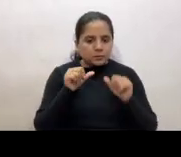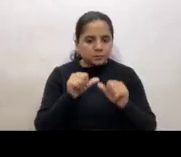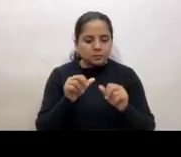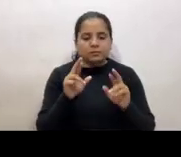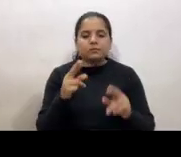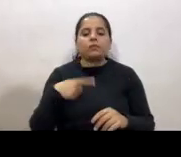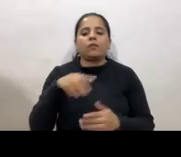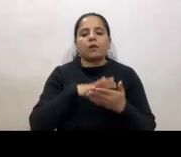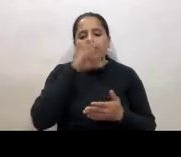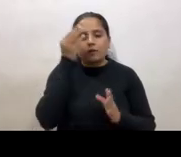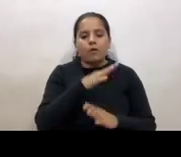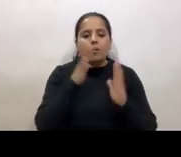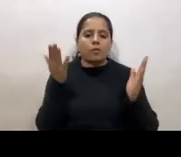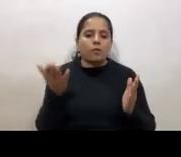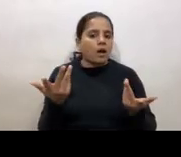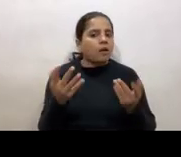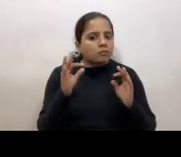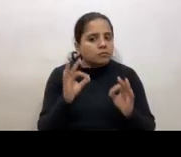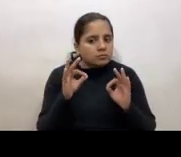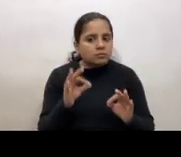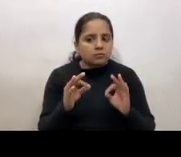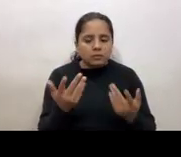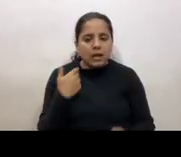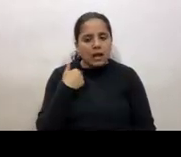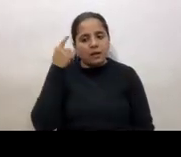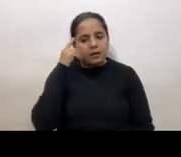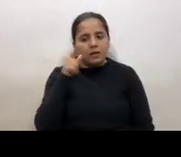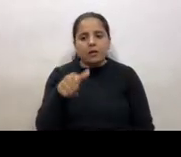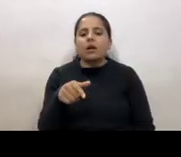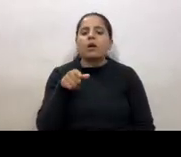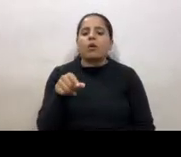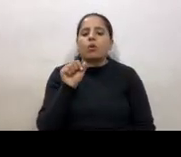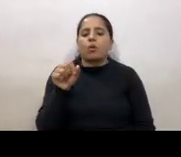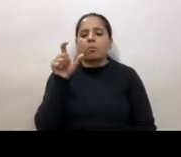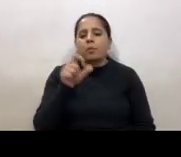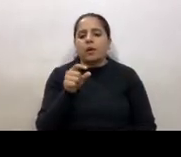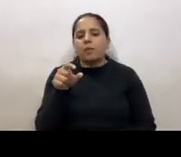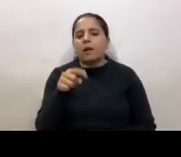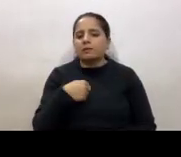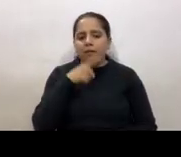learn a lot from you. No, wonderful. So I think that's a unanimous no out there.